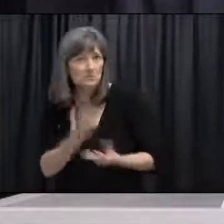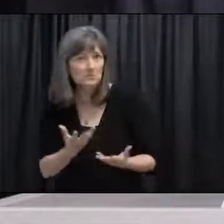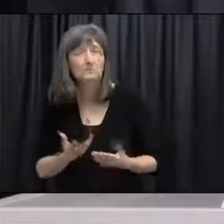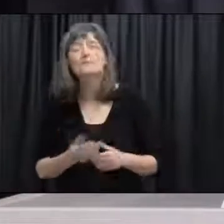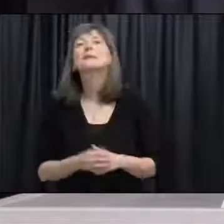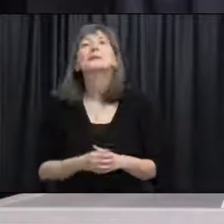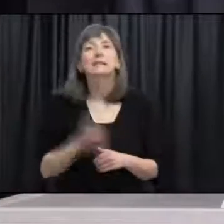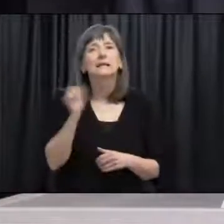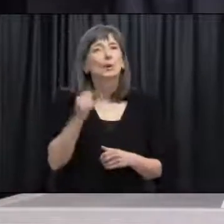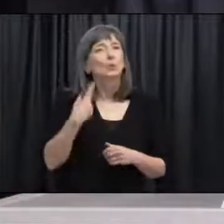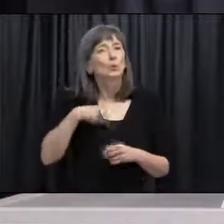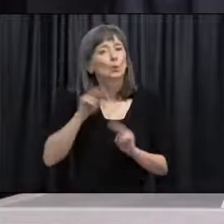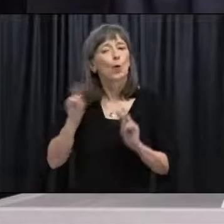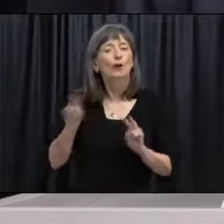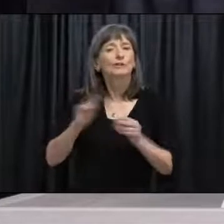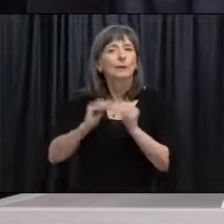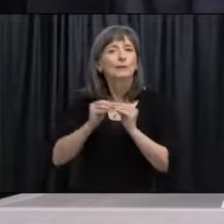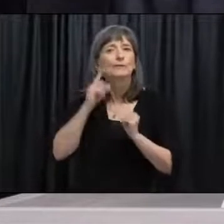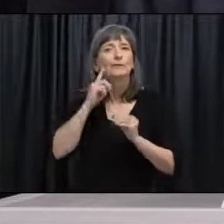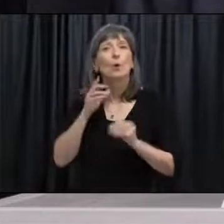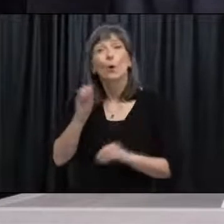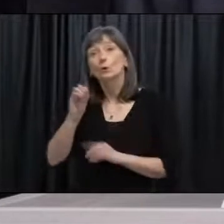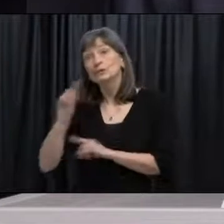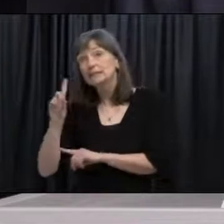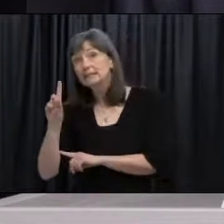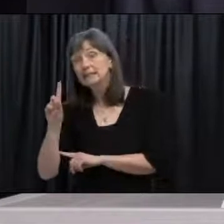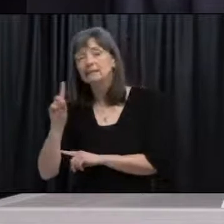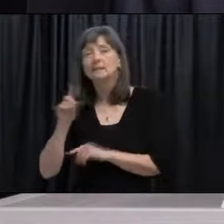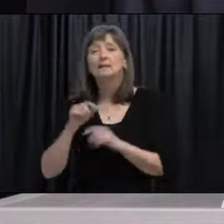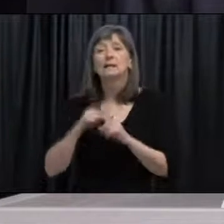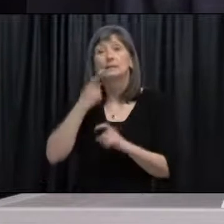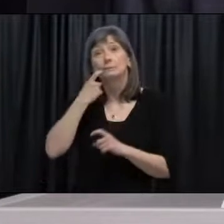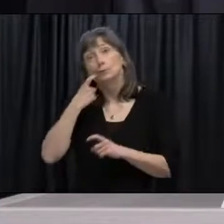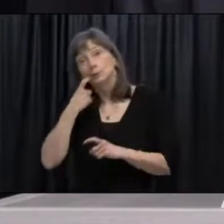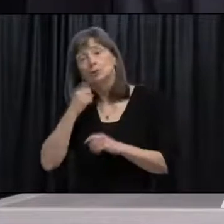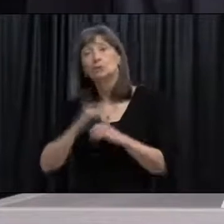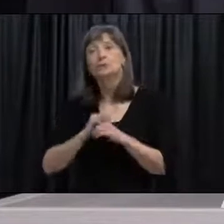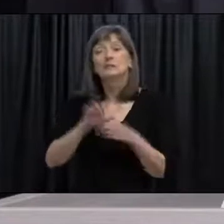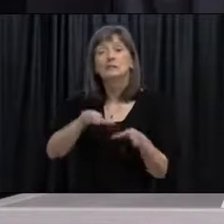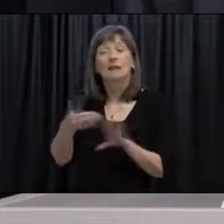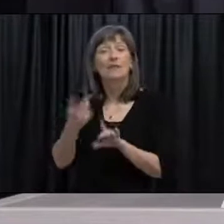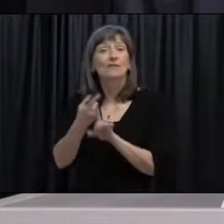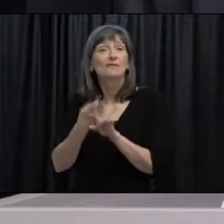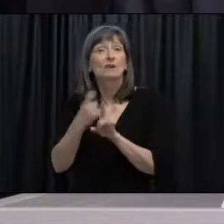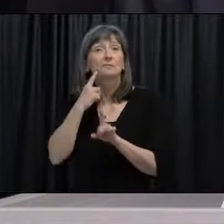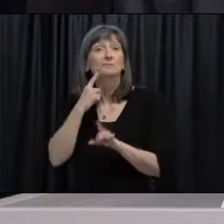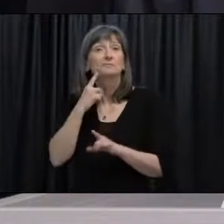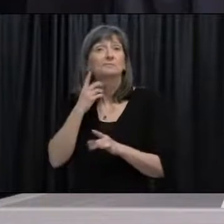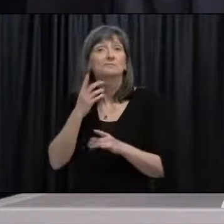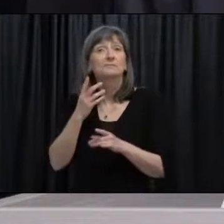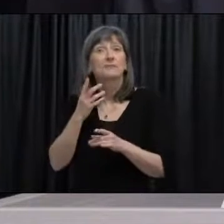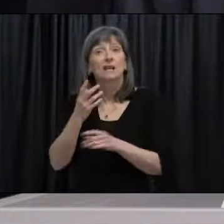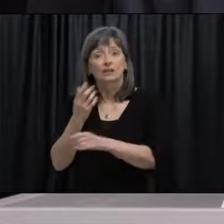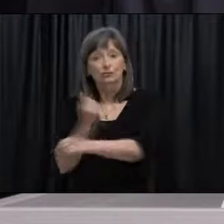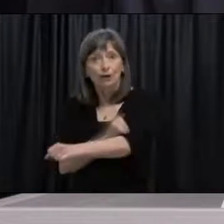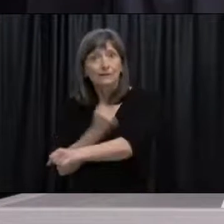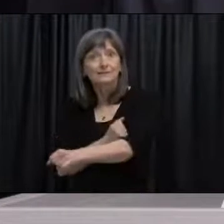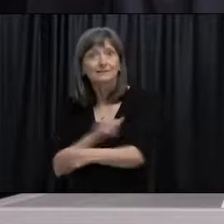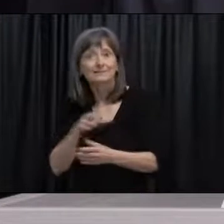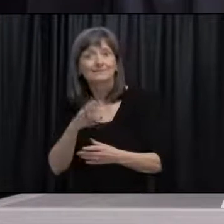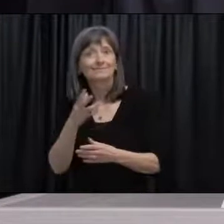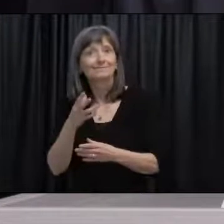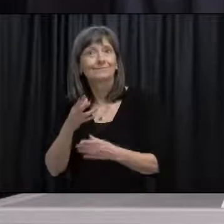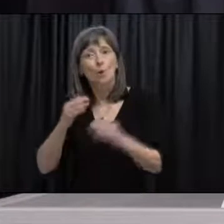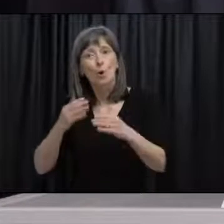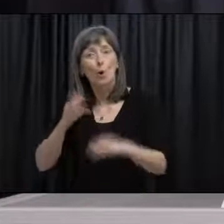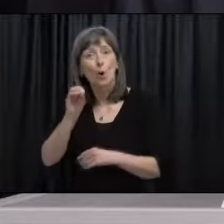use, overdoses and inadvertent deaths from opioid poisoning. I don't have the numbers at